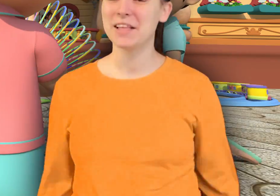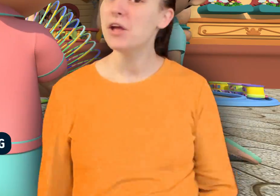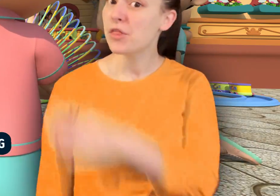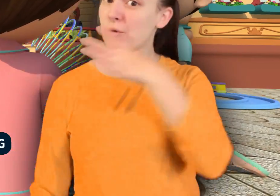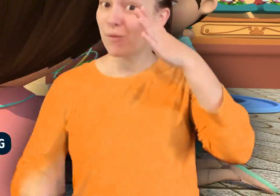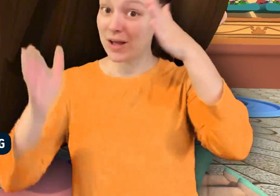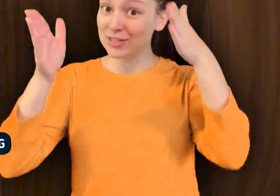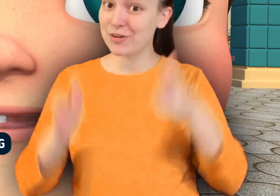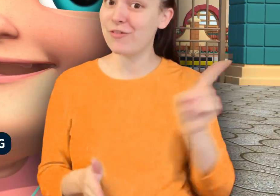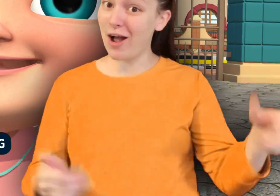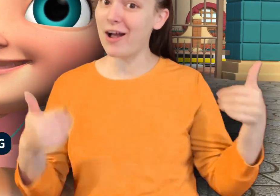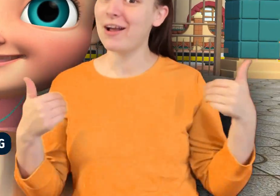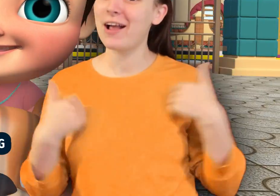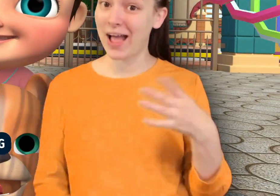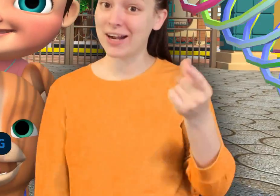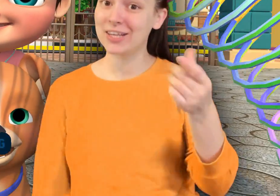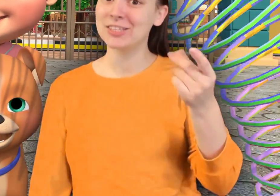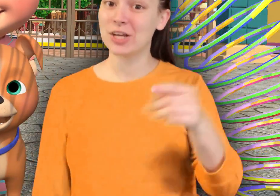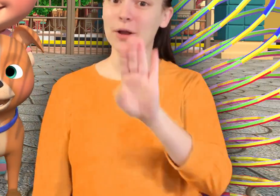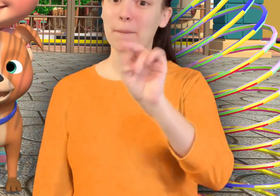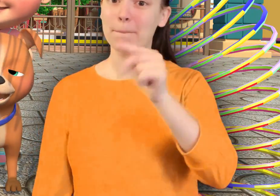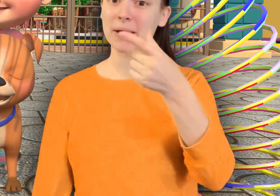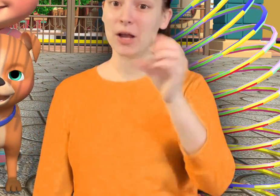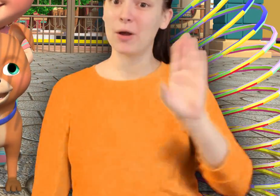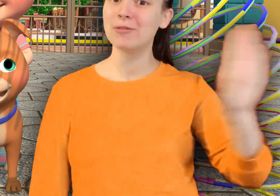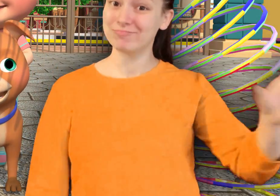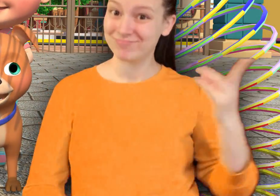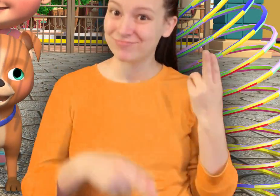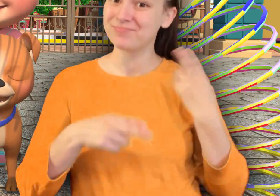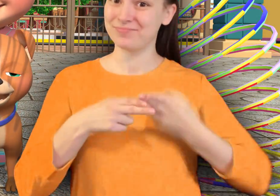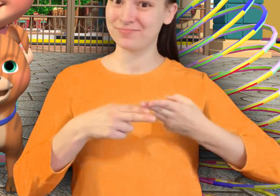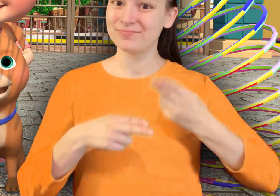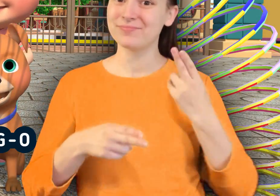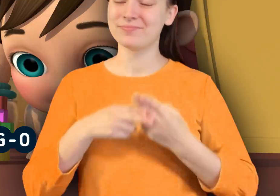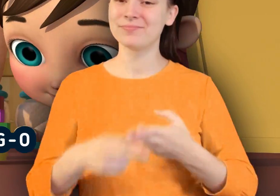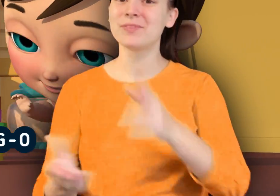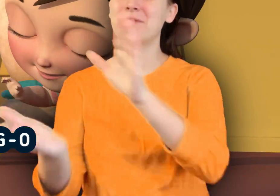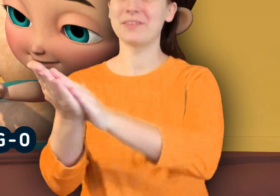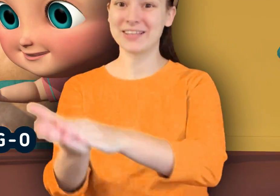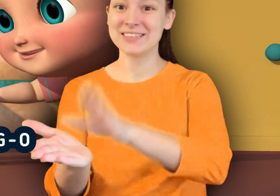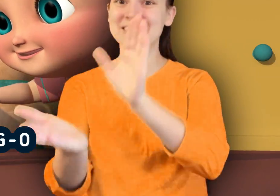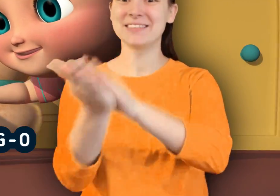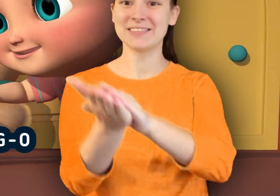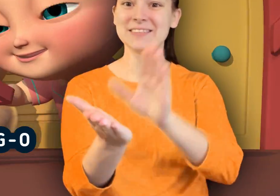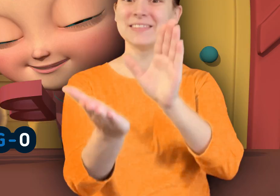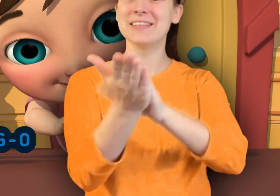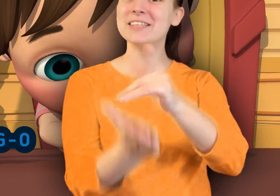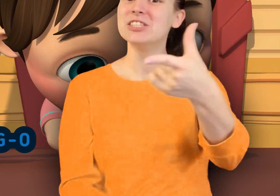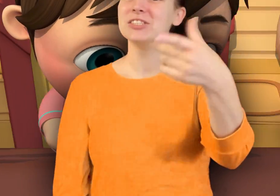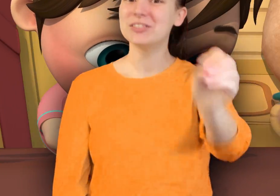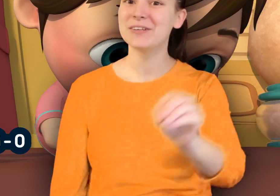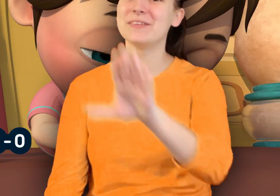name there was a farmer had a dog and Bingo was his name MO